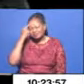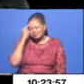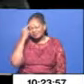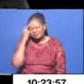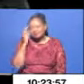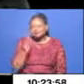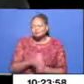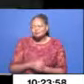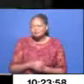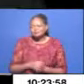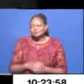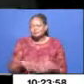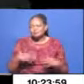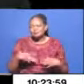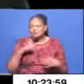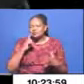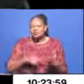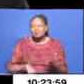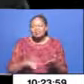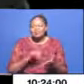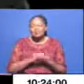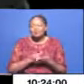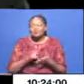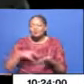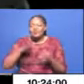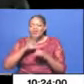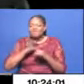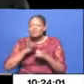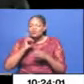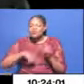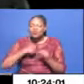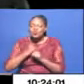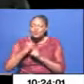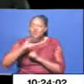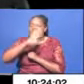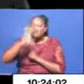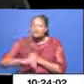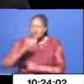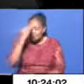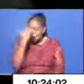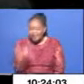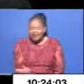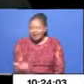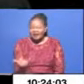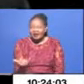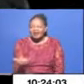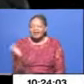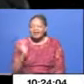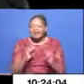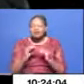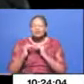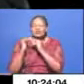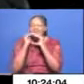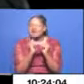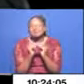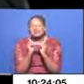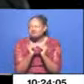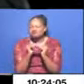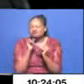that we vote the way we do, mostly in Africa, because electoral democracy does not affect our